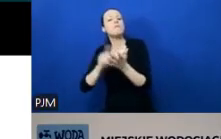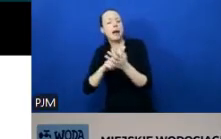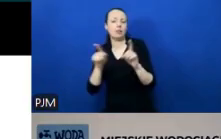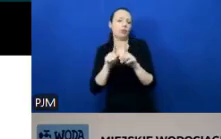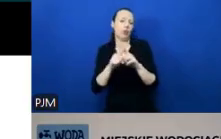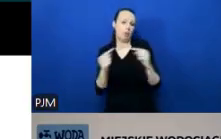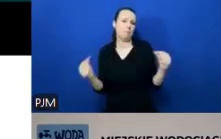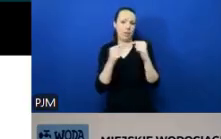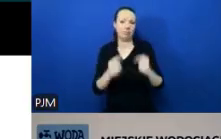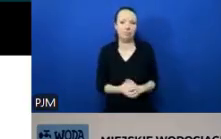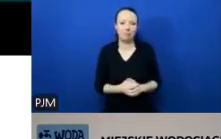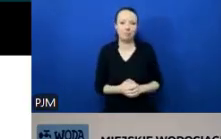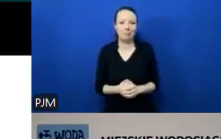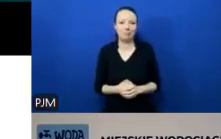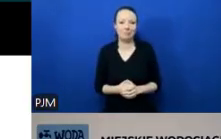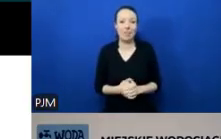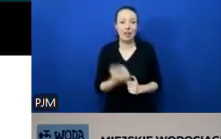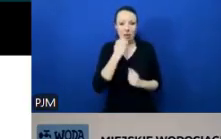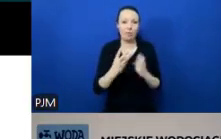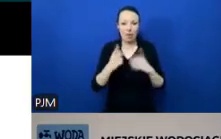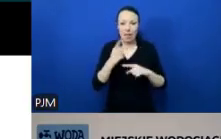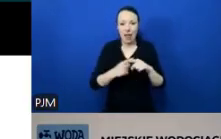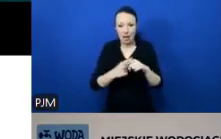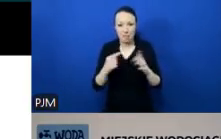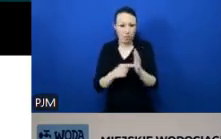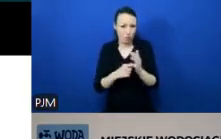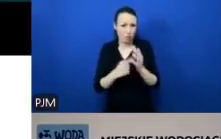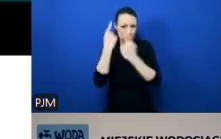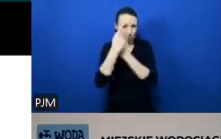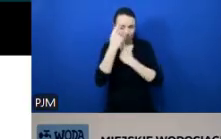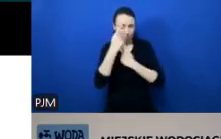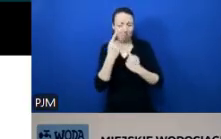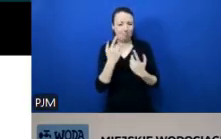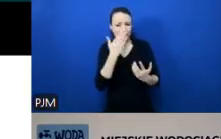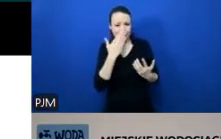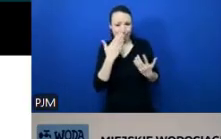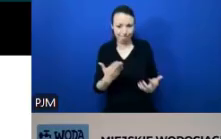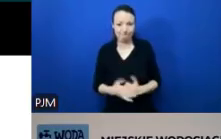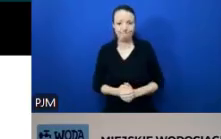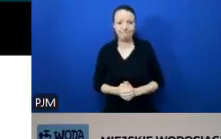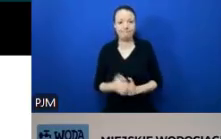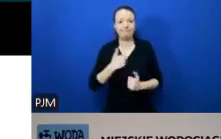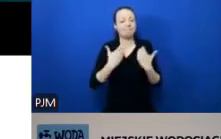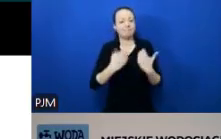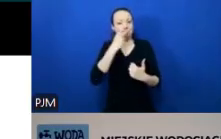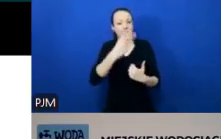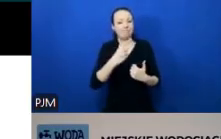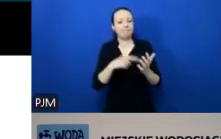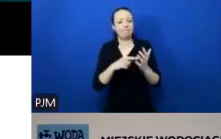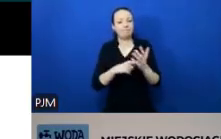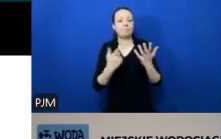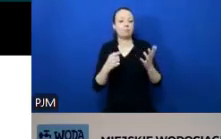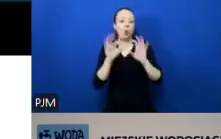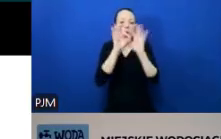What was particularly important in this approach is to